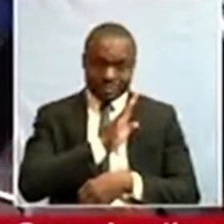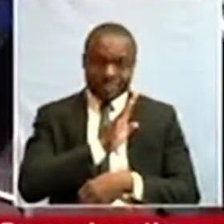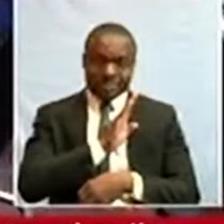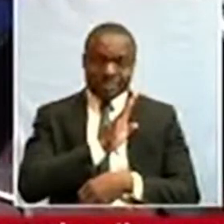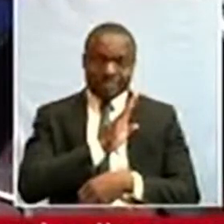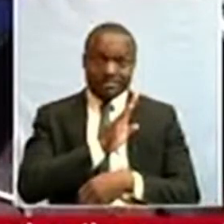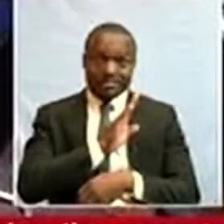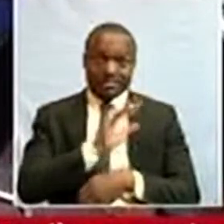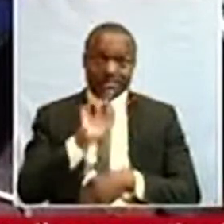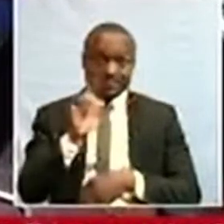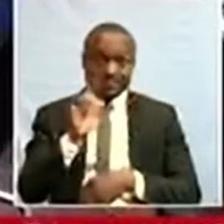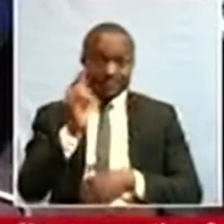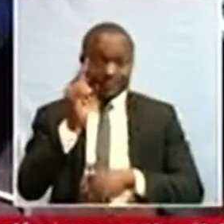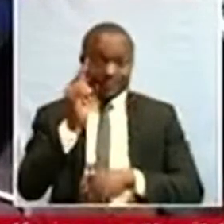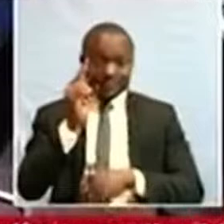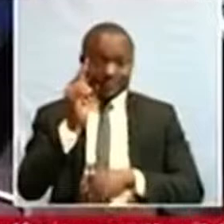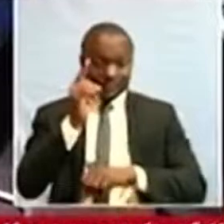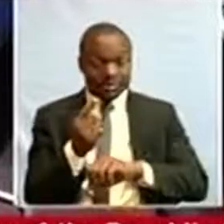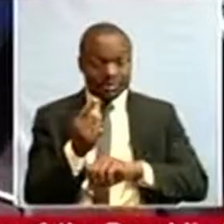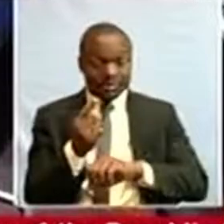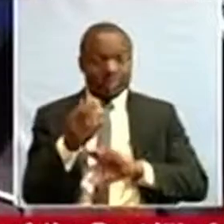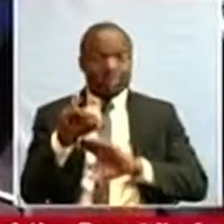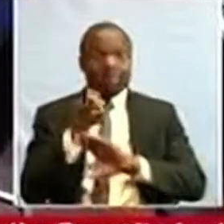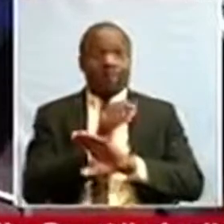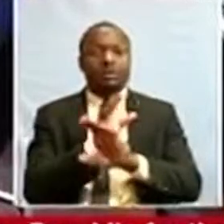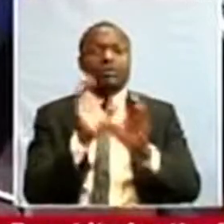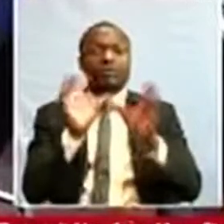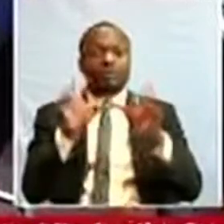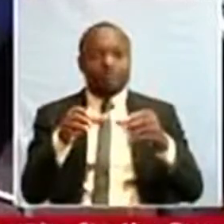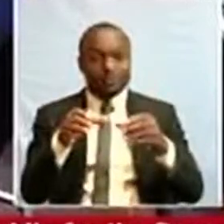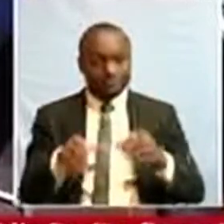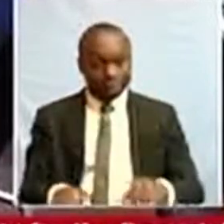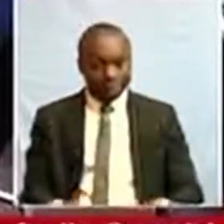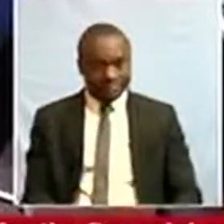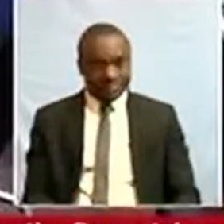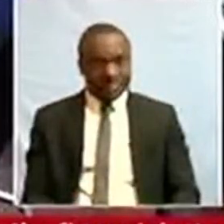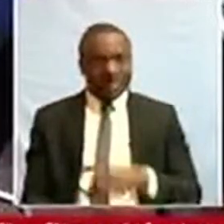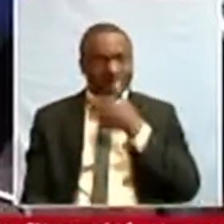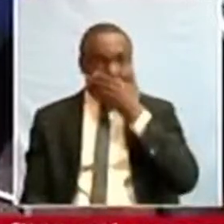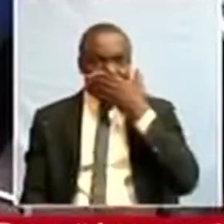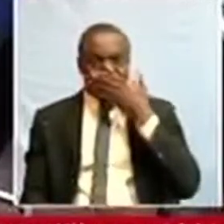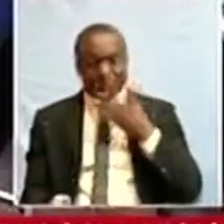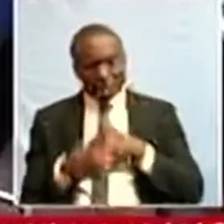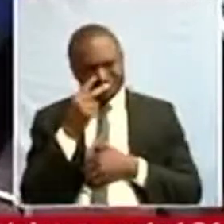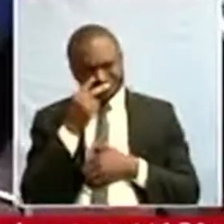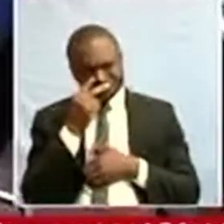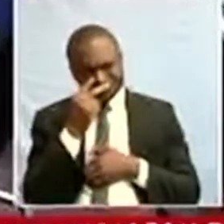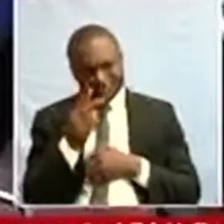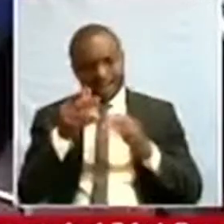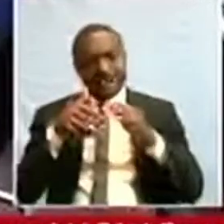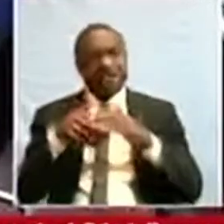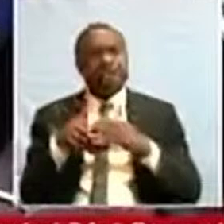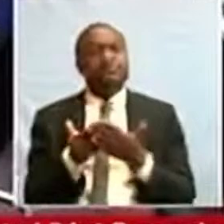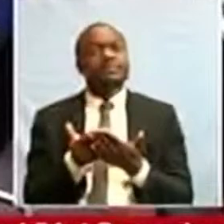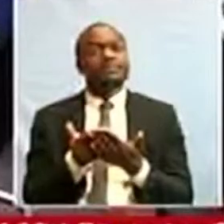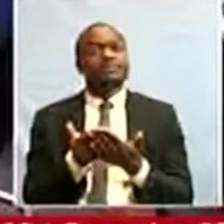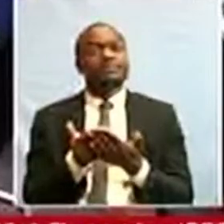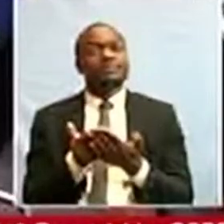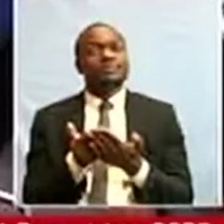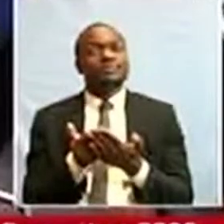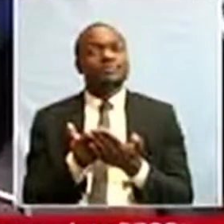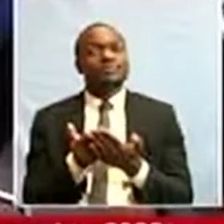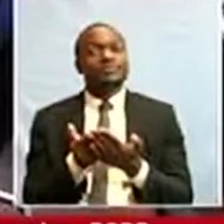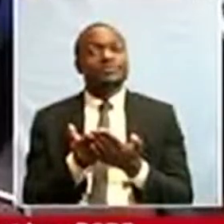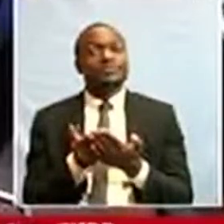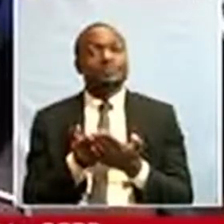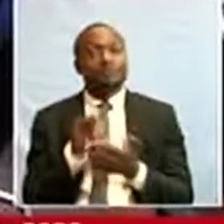especially being the first time to appear for the committee. And looking at how